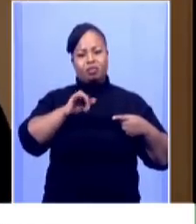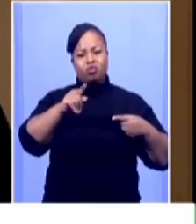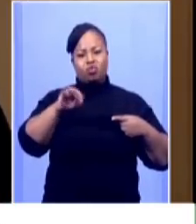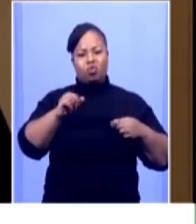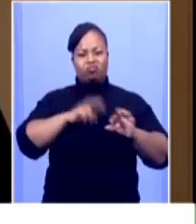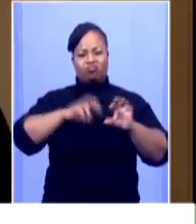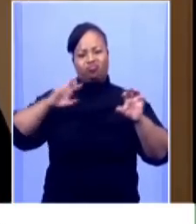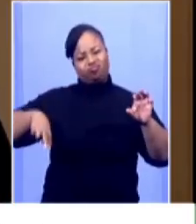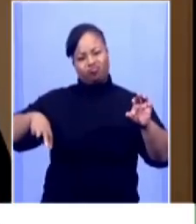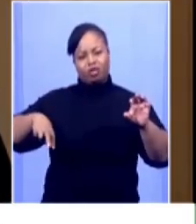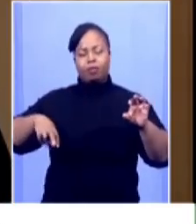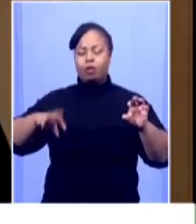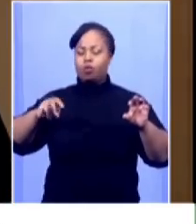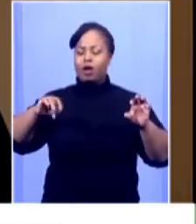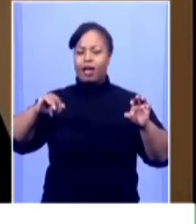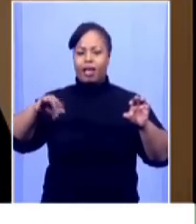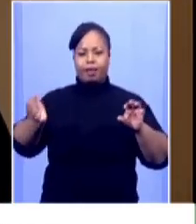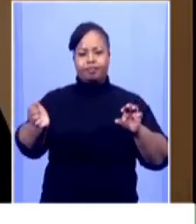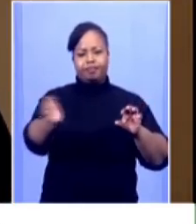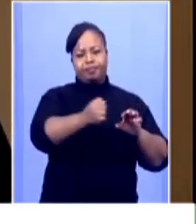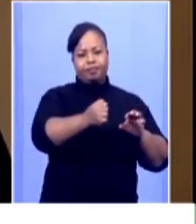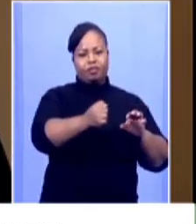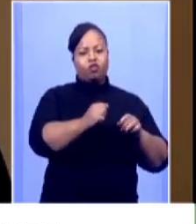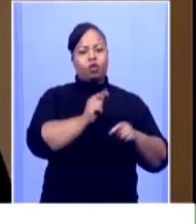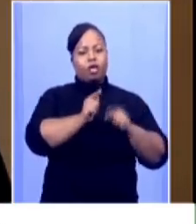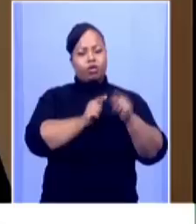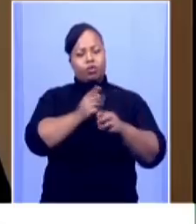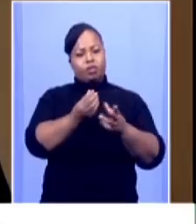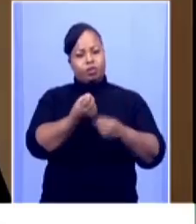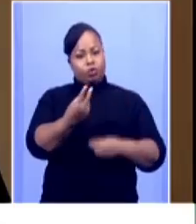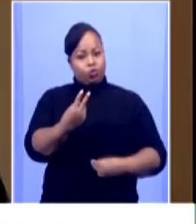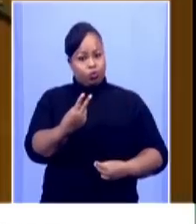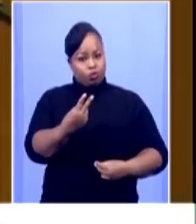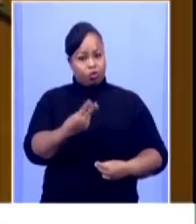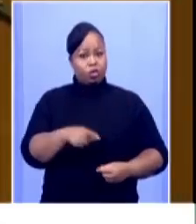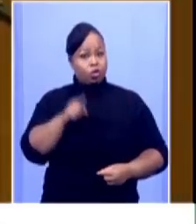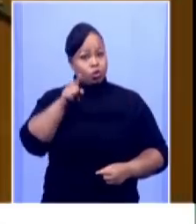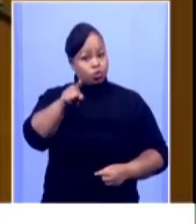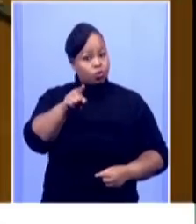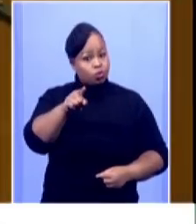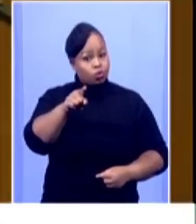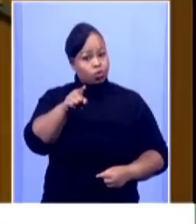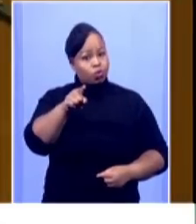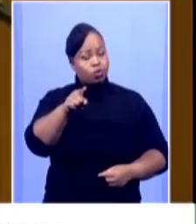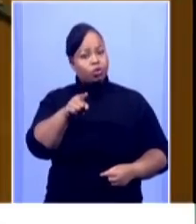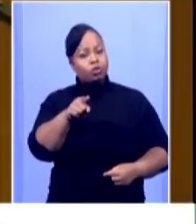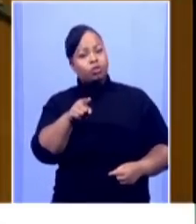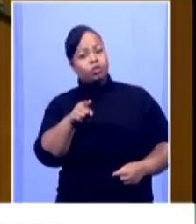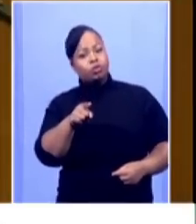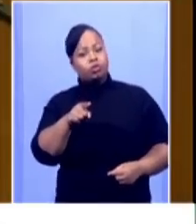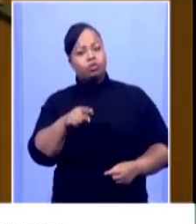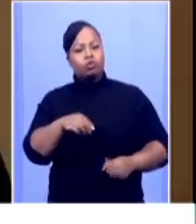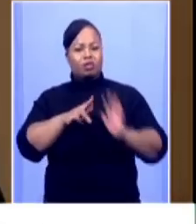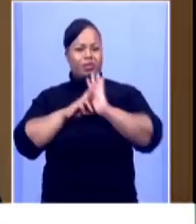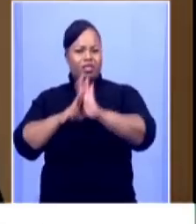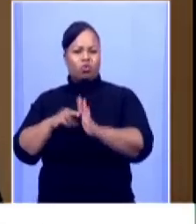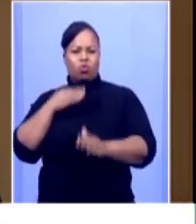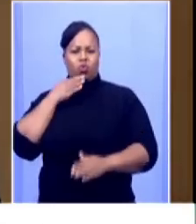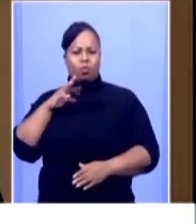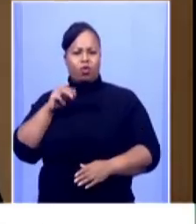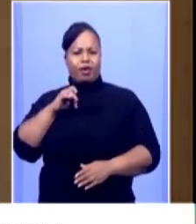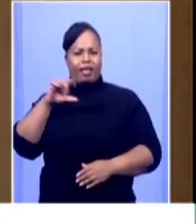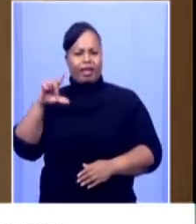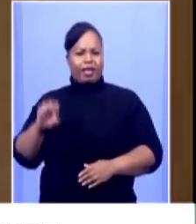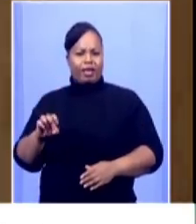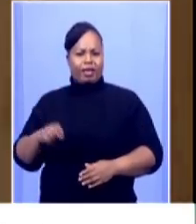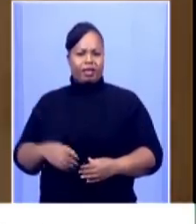Mr. Magashule came on record on behalf of accused number 2. Yes, and are you appearing on instructions of Mr. Magashule? No, on